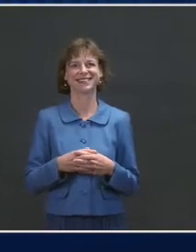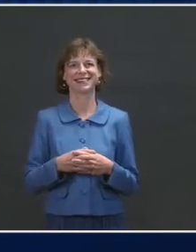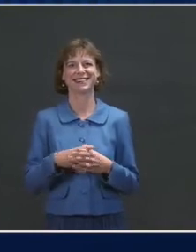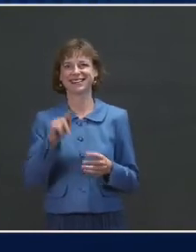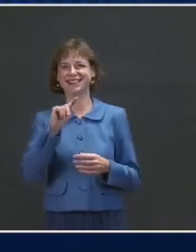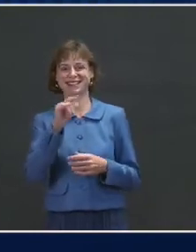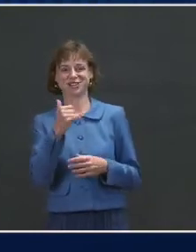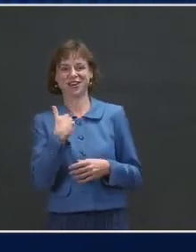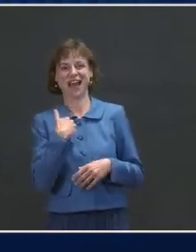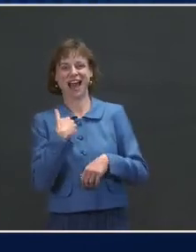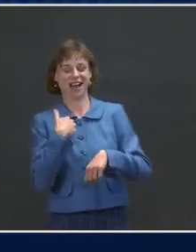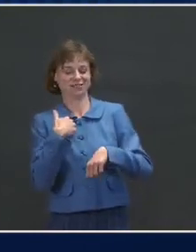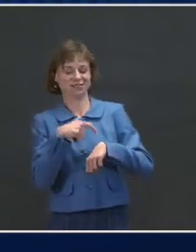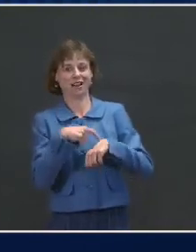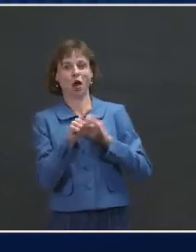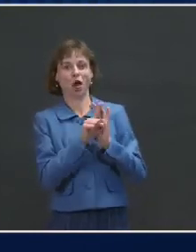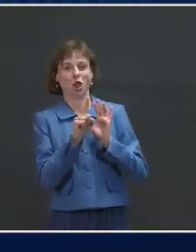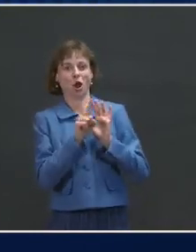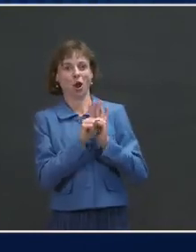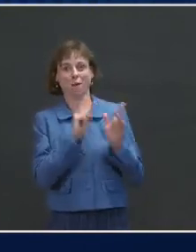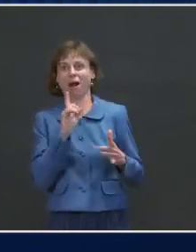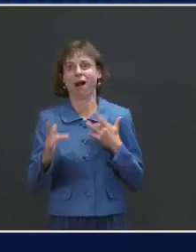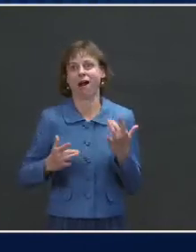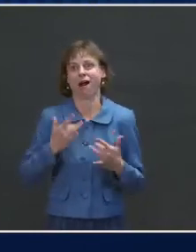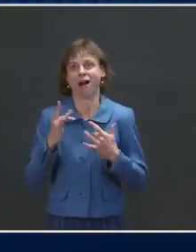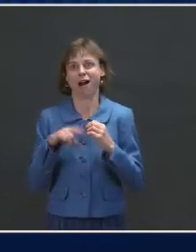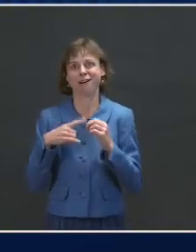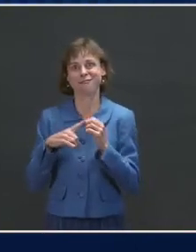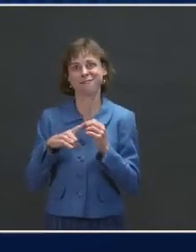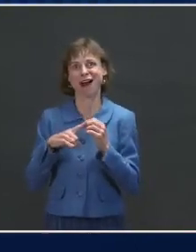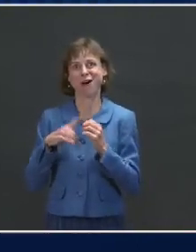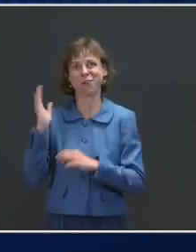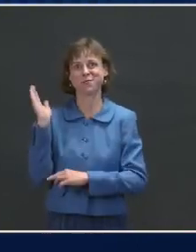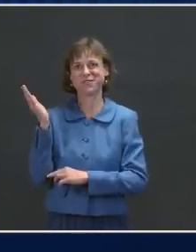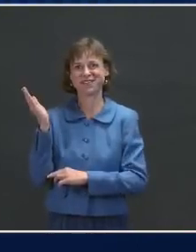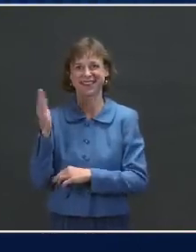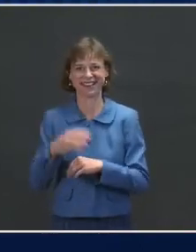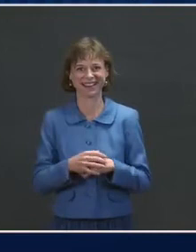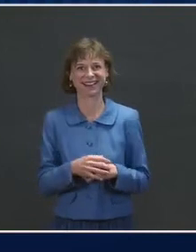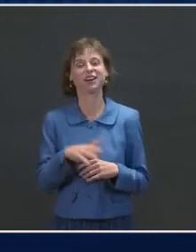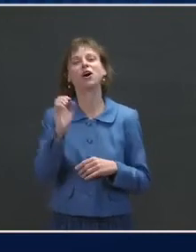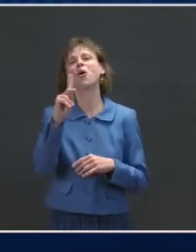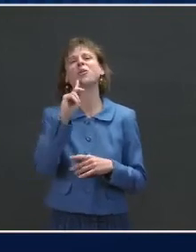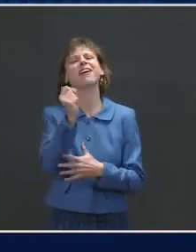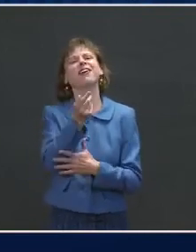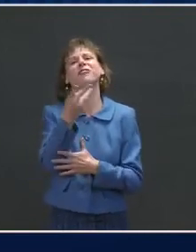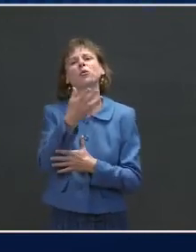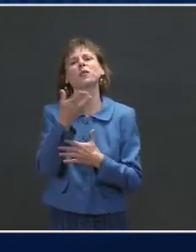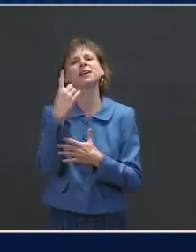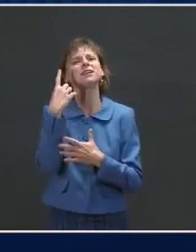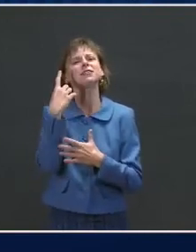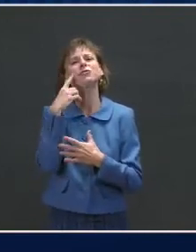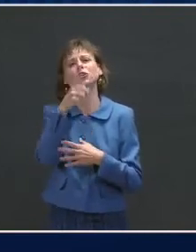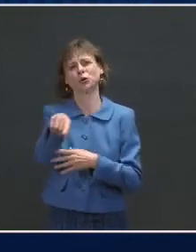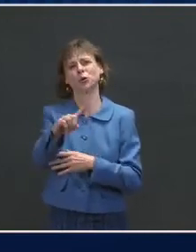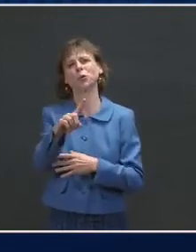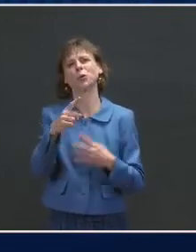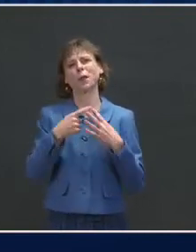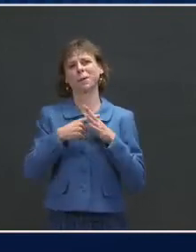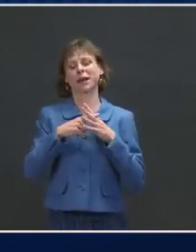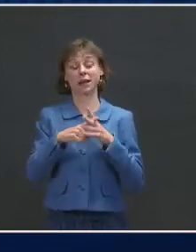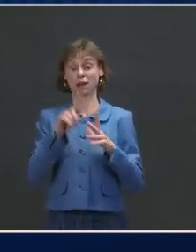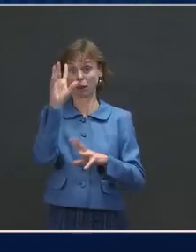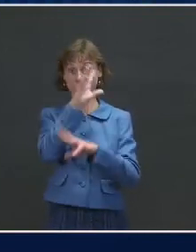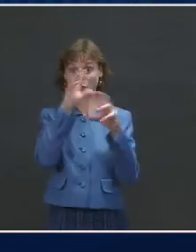TJ has an alarm going off. He's excited about the briefing. Okay, just a couple of things for you all at the top. The